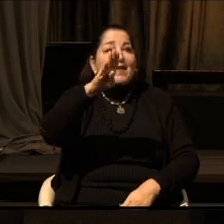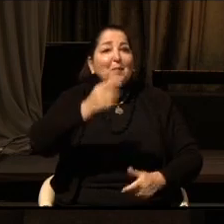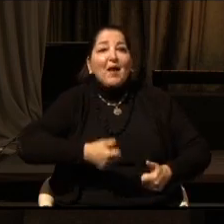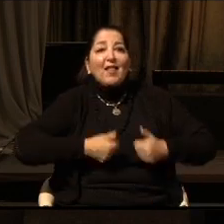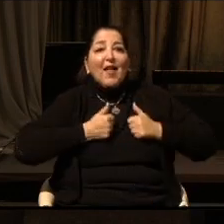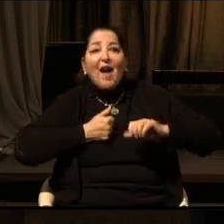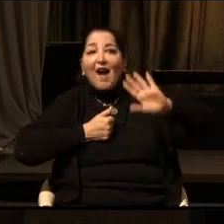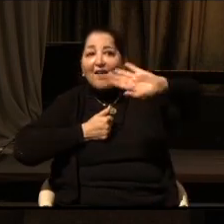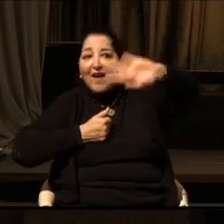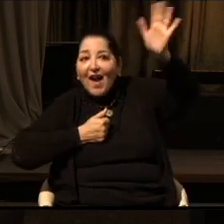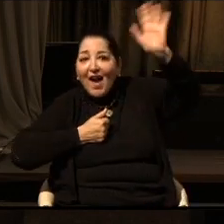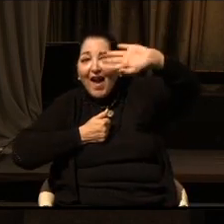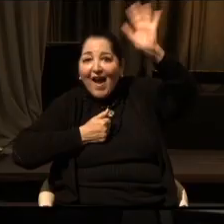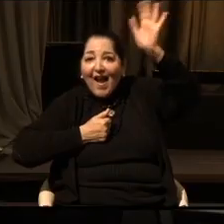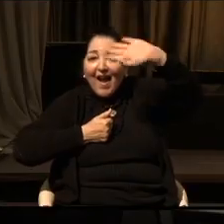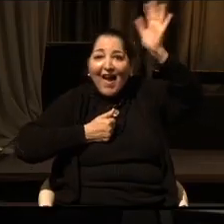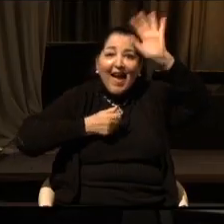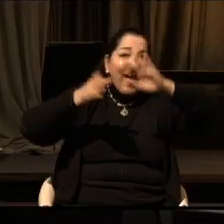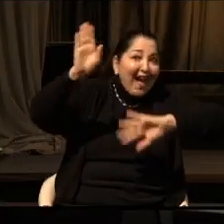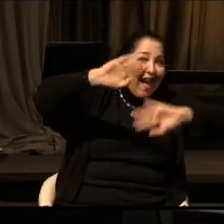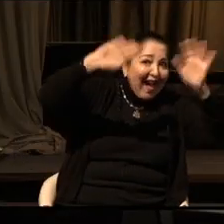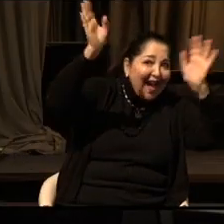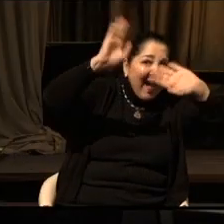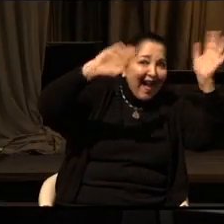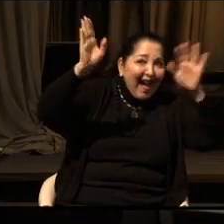there. Hey, Facebook Live table.